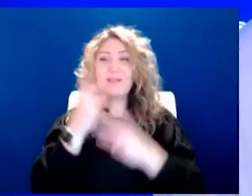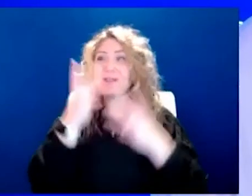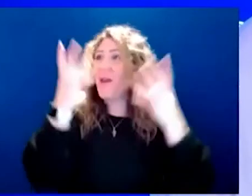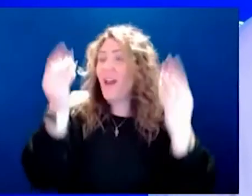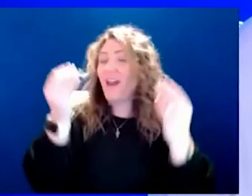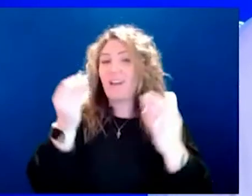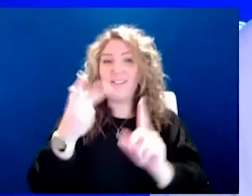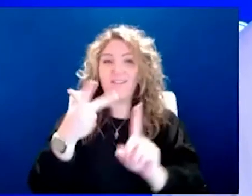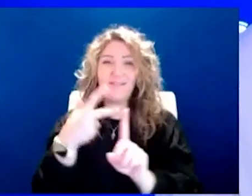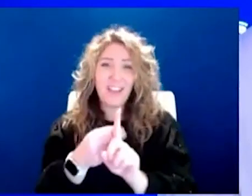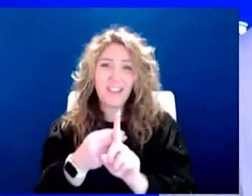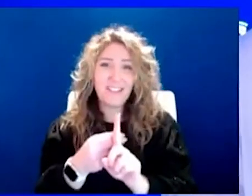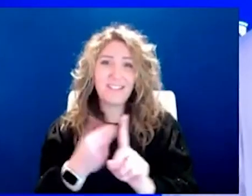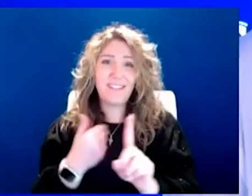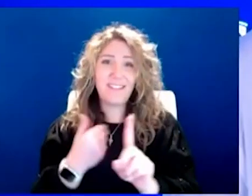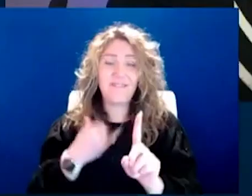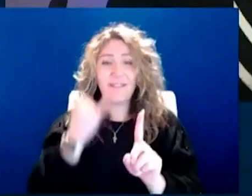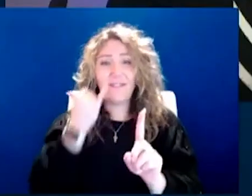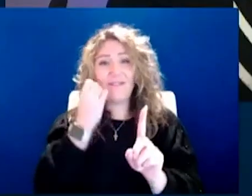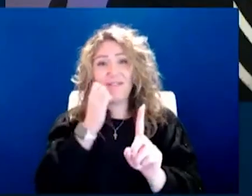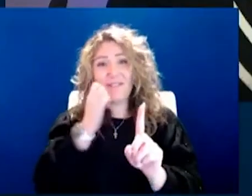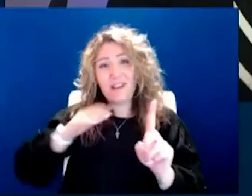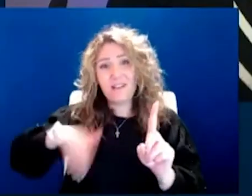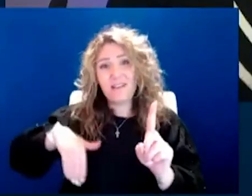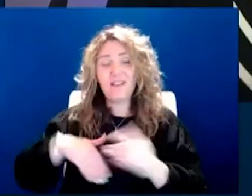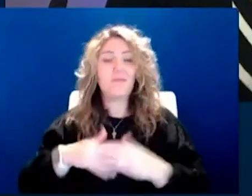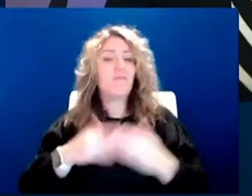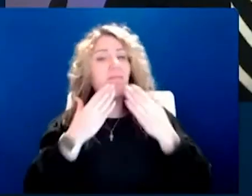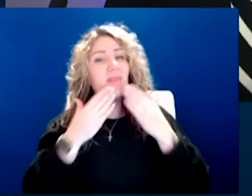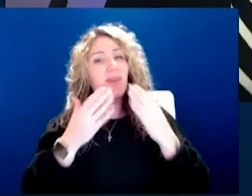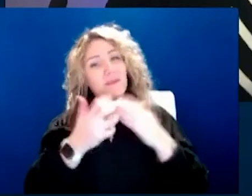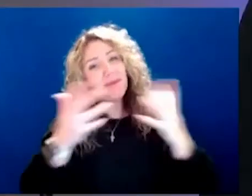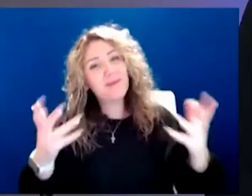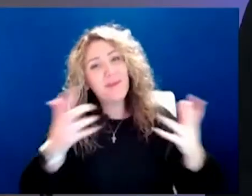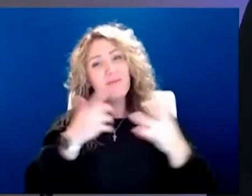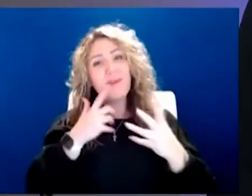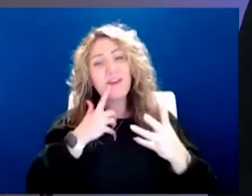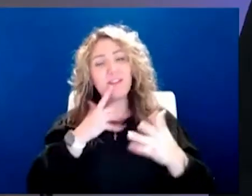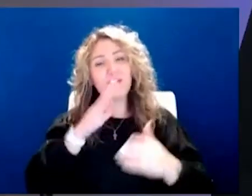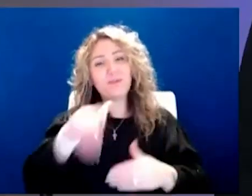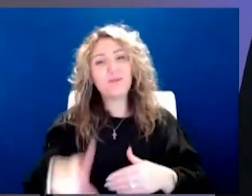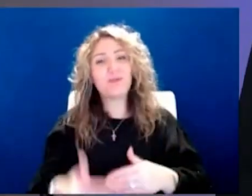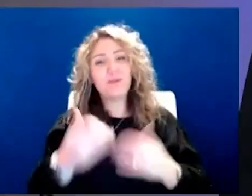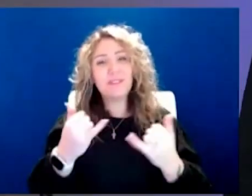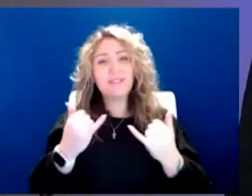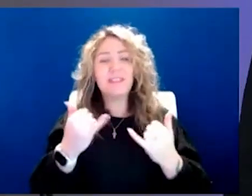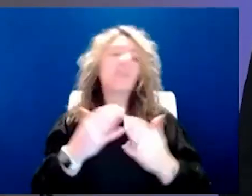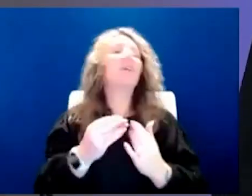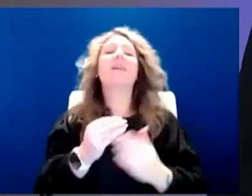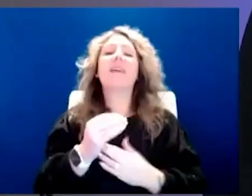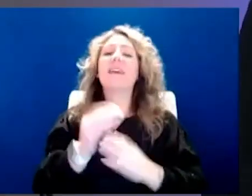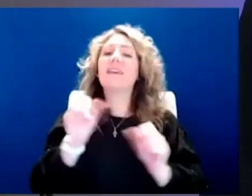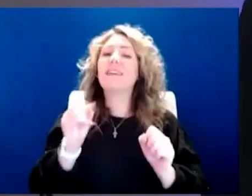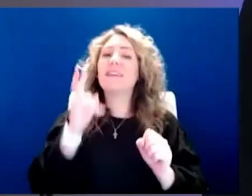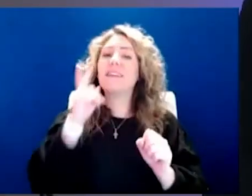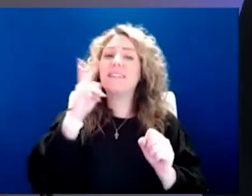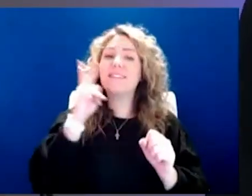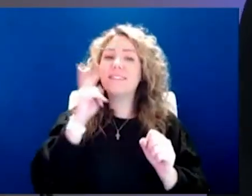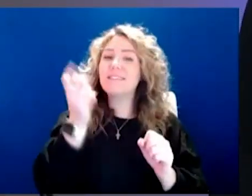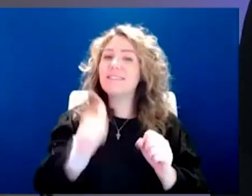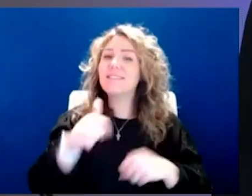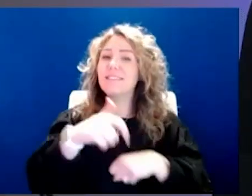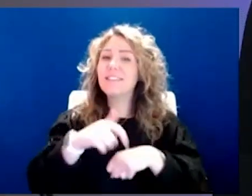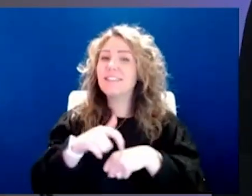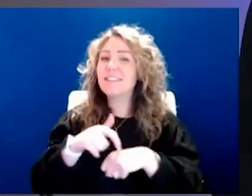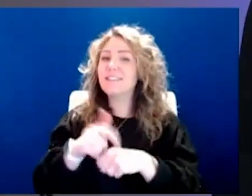vaccination if you haven't received it yet. Thanks so much, and thank you all for being with us today. Don't forget, you can catch our shows anytime by logging back on to Facebook and